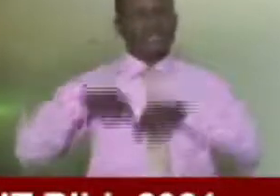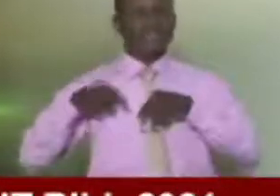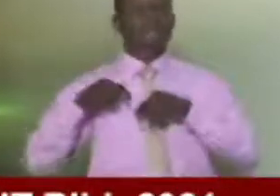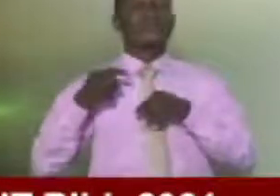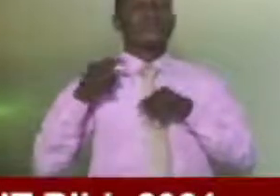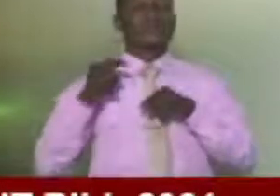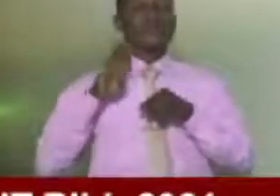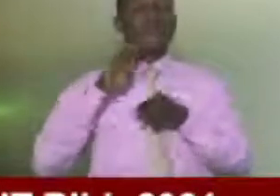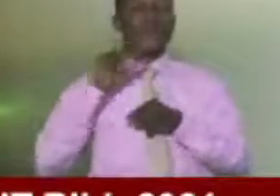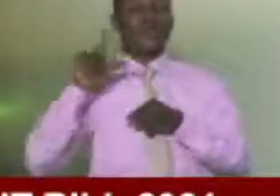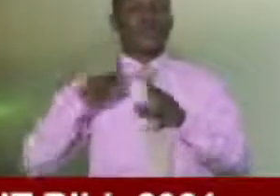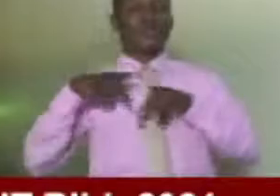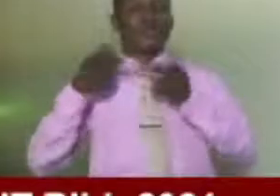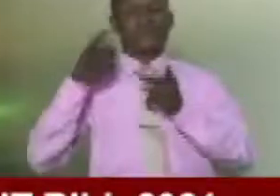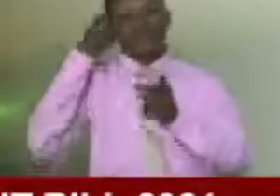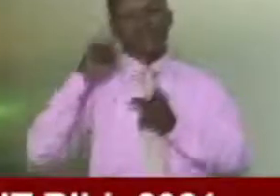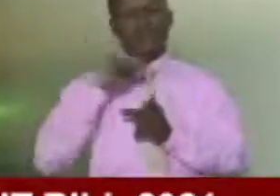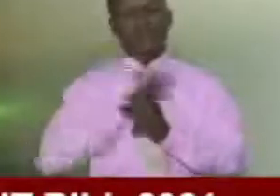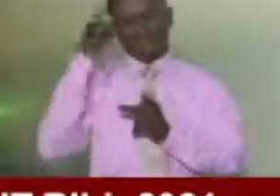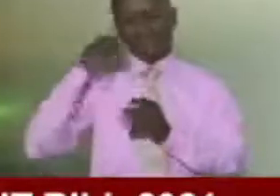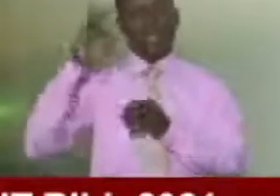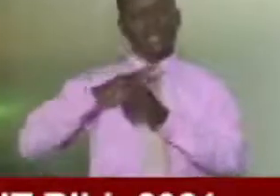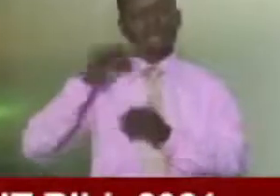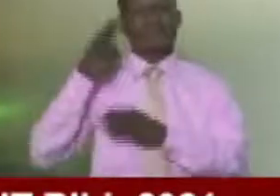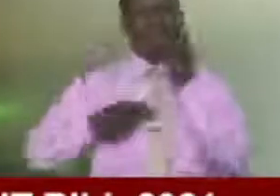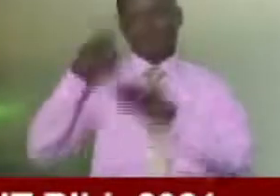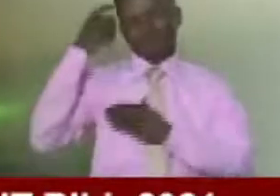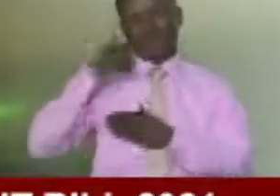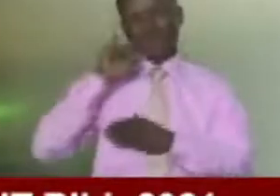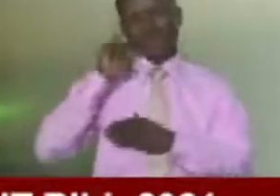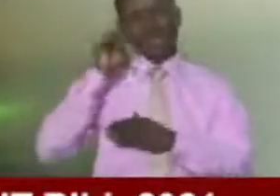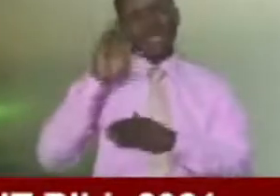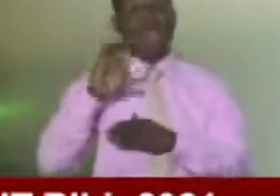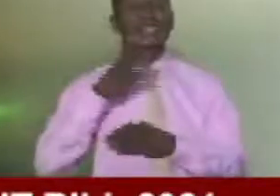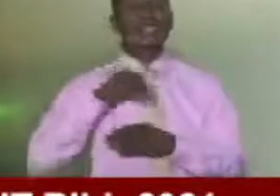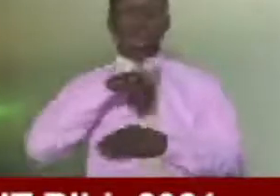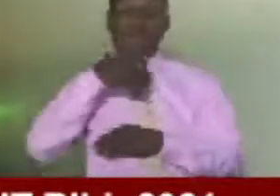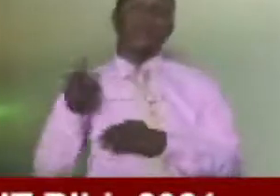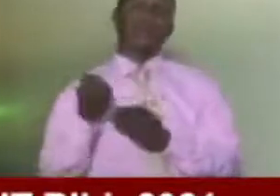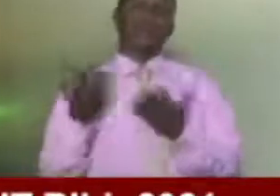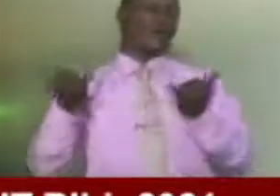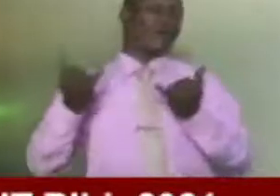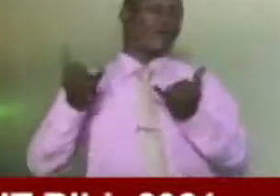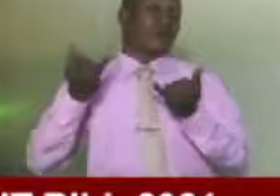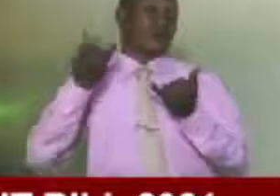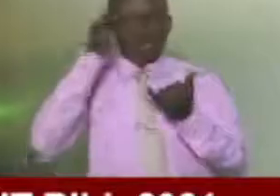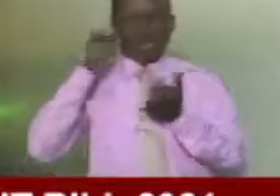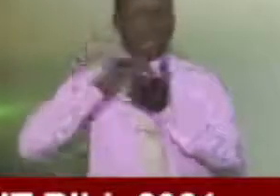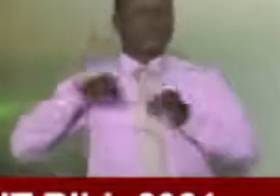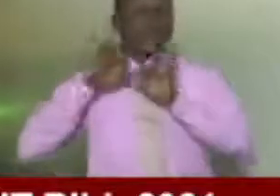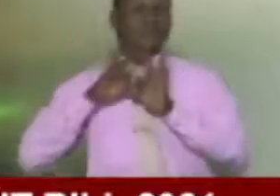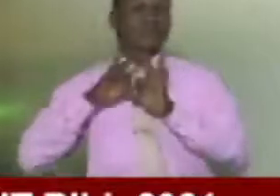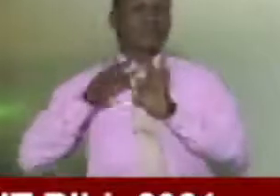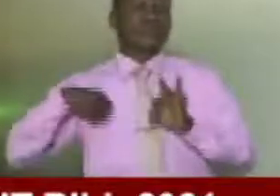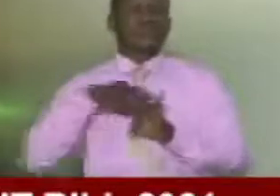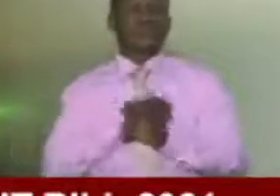bill provides for funding for elections to go to the Electoral Commission, at least a year to the election. Now, why is that important? If you think about our